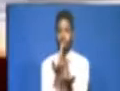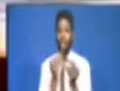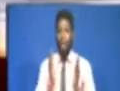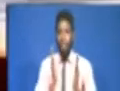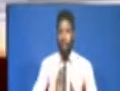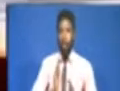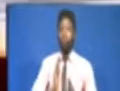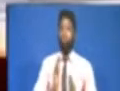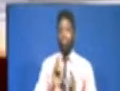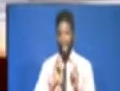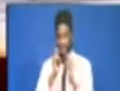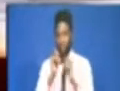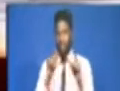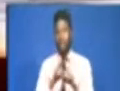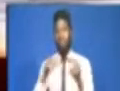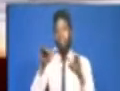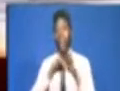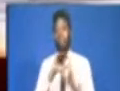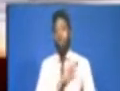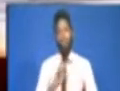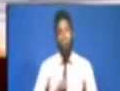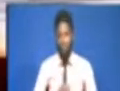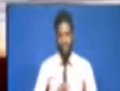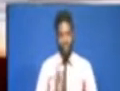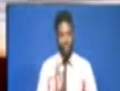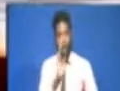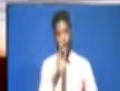and any member of the committee.